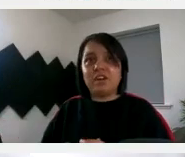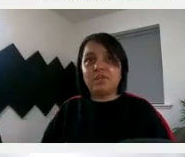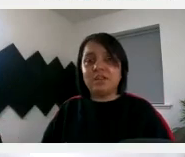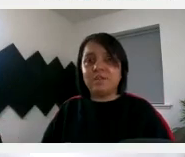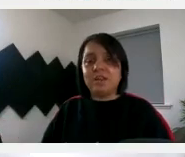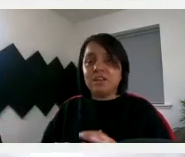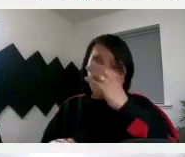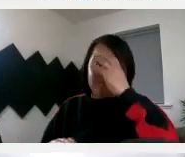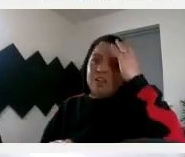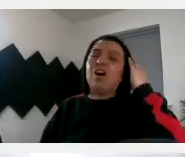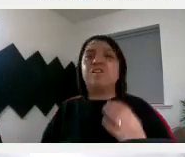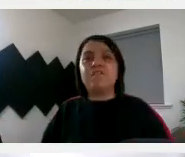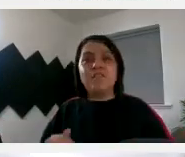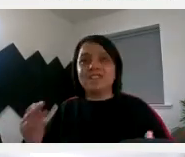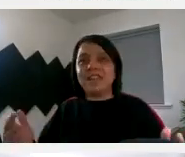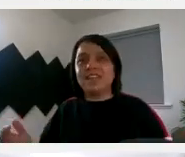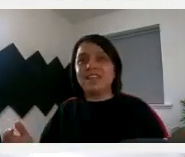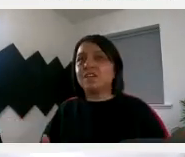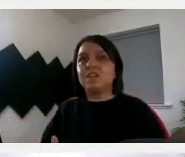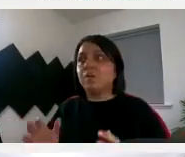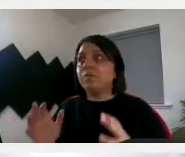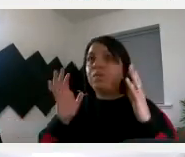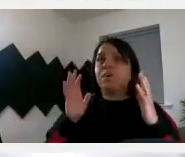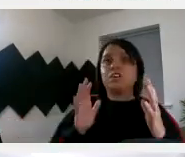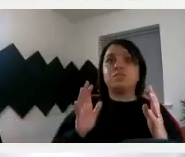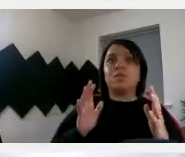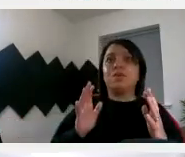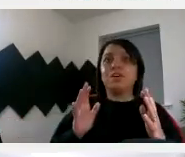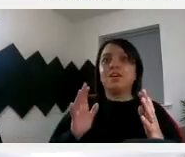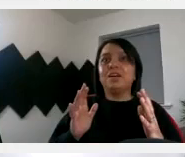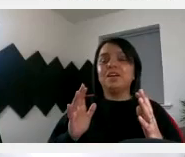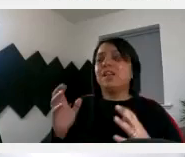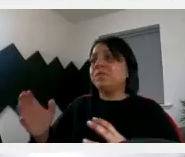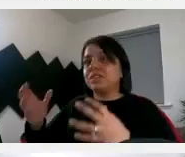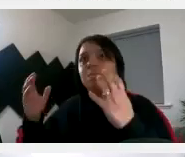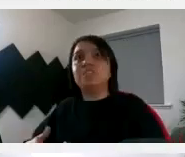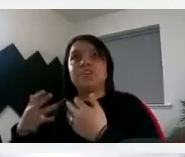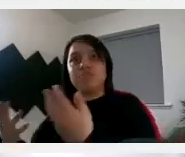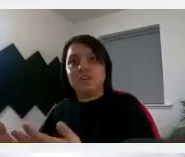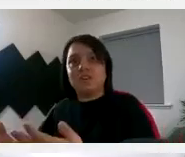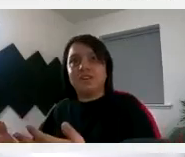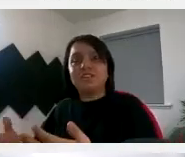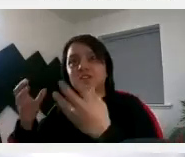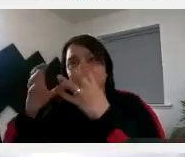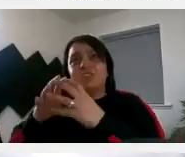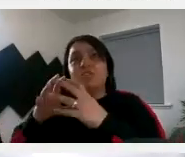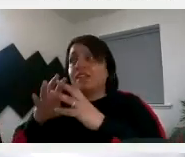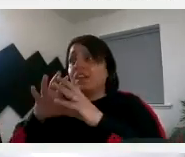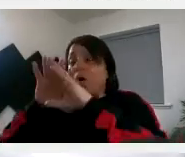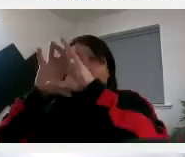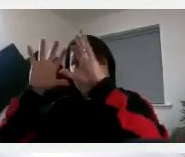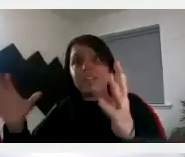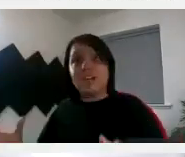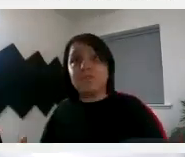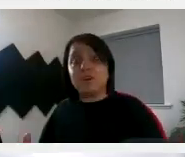it off with them. So if they say, oh, for fuck's sake, don't be like, oh my God, he swore. That means that something's gone wrong. So you have to look at the